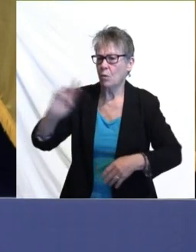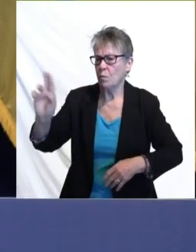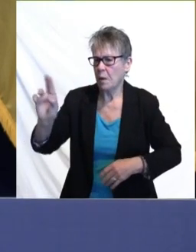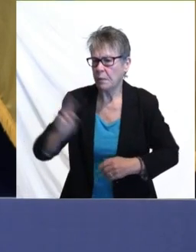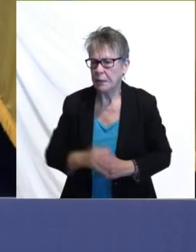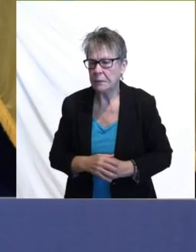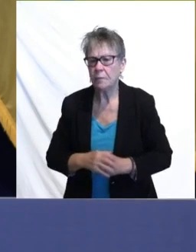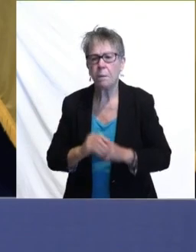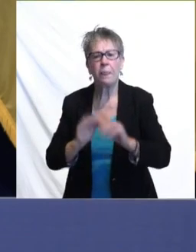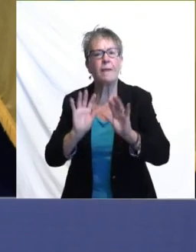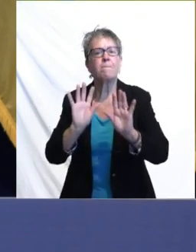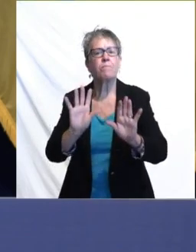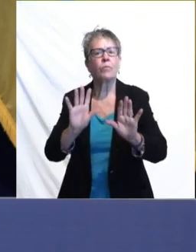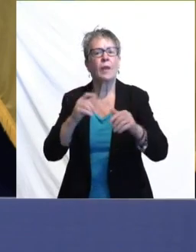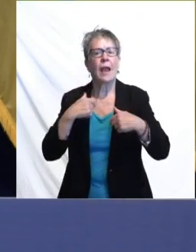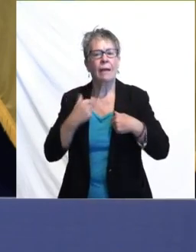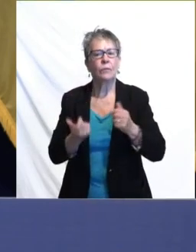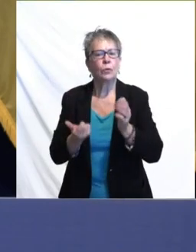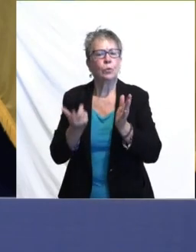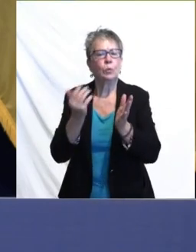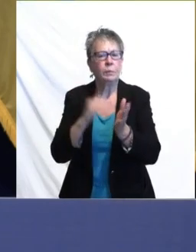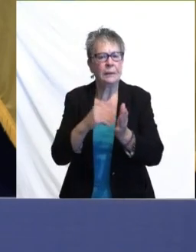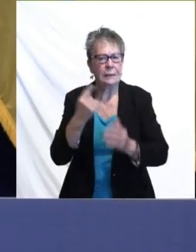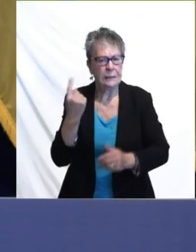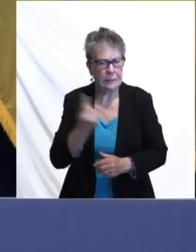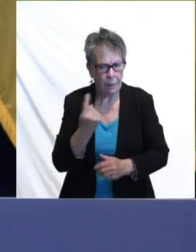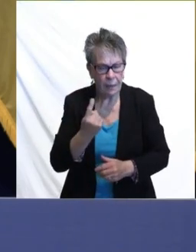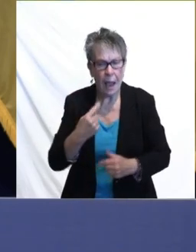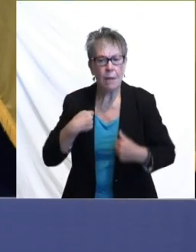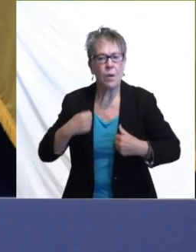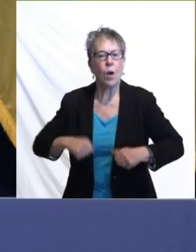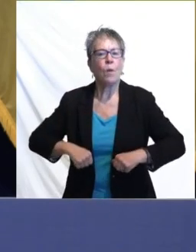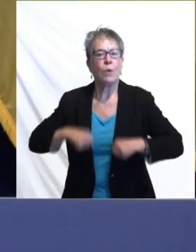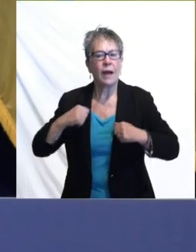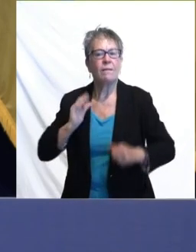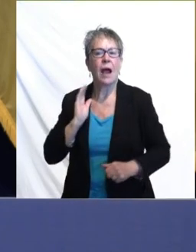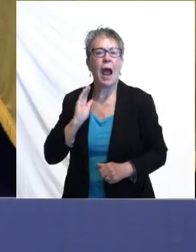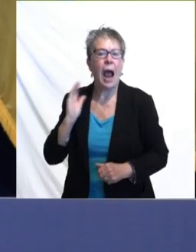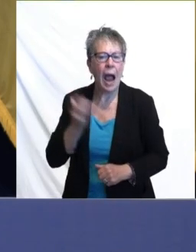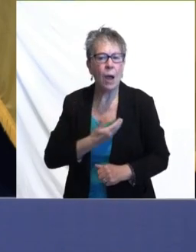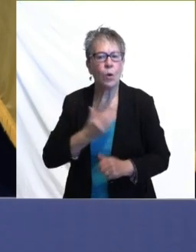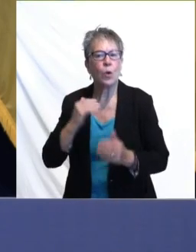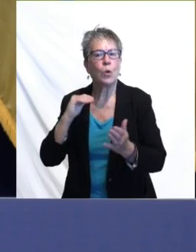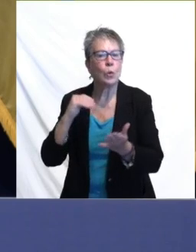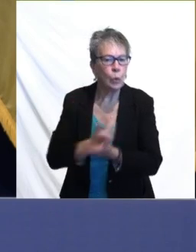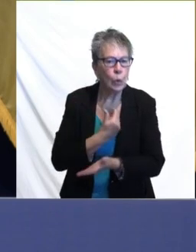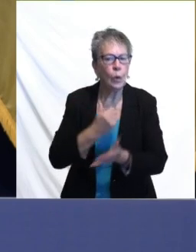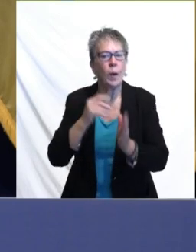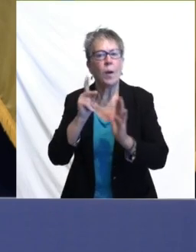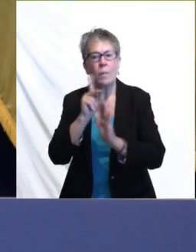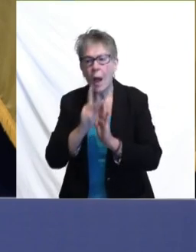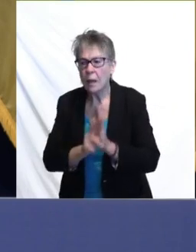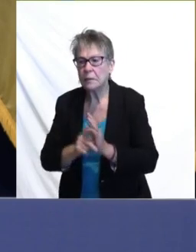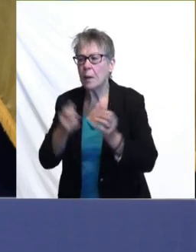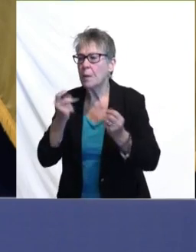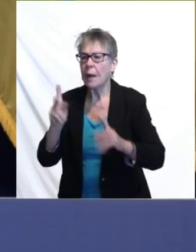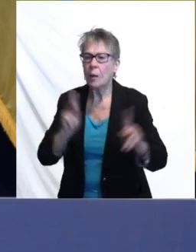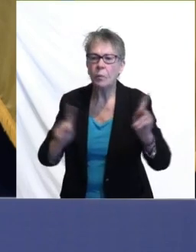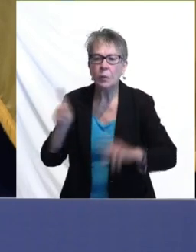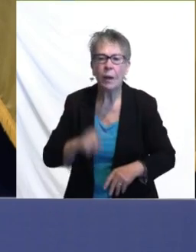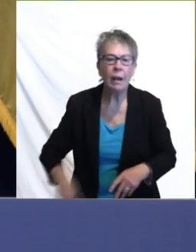not repeat the fact that while I'm proud of those policies, there are clearly a lot of people out there who are hurting for whatever